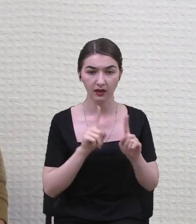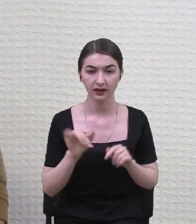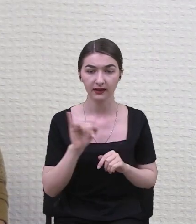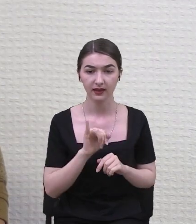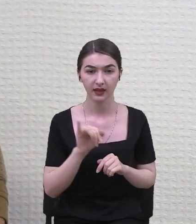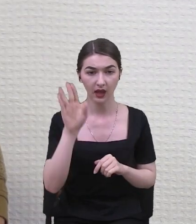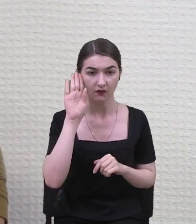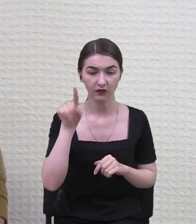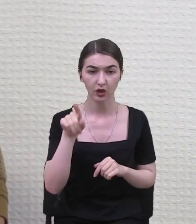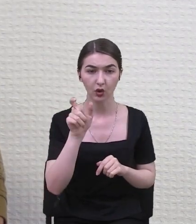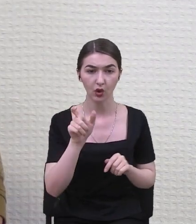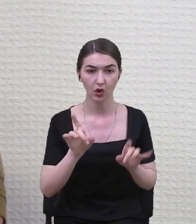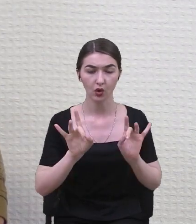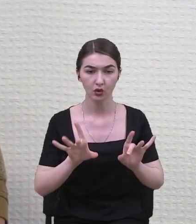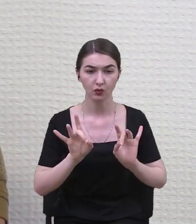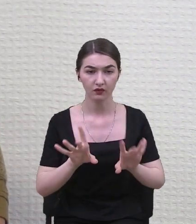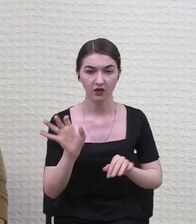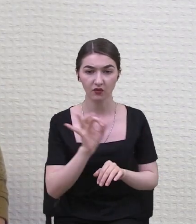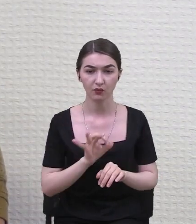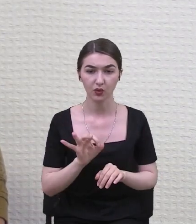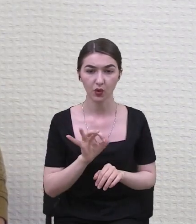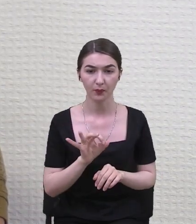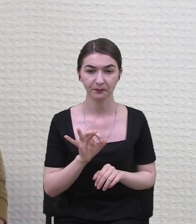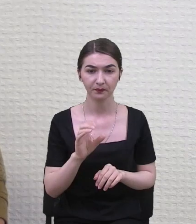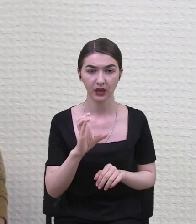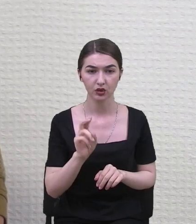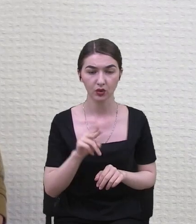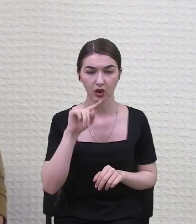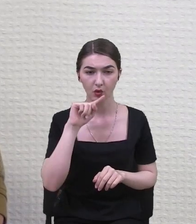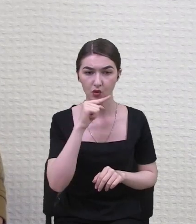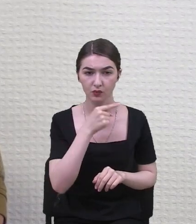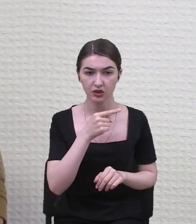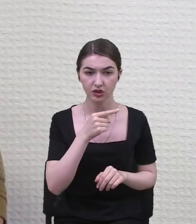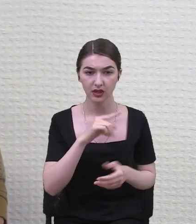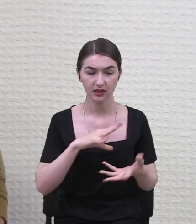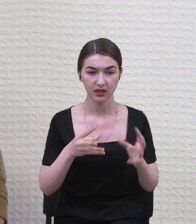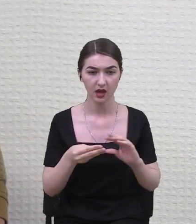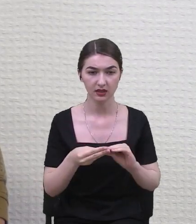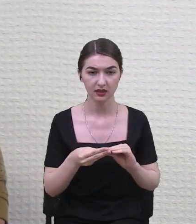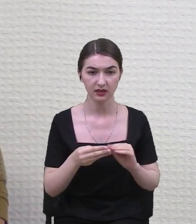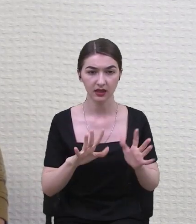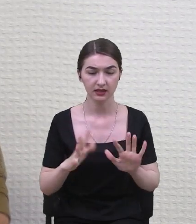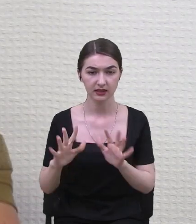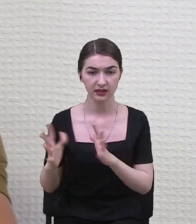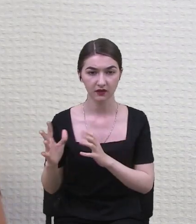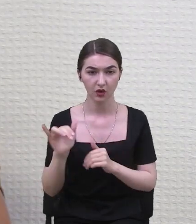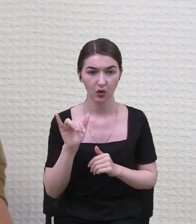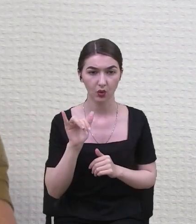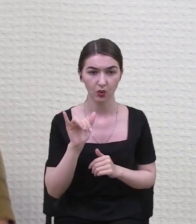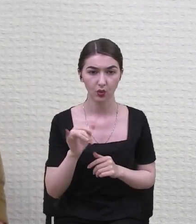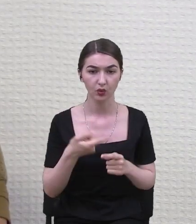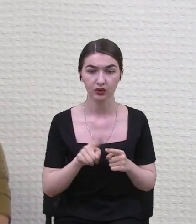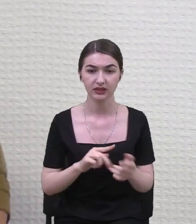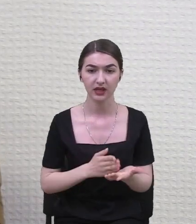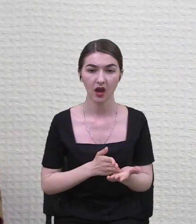socio-economic cause of the accidents in agricultural sector. As far as I